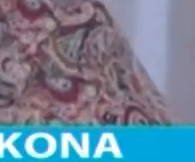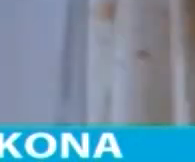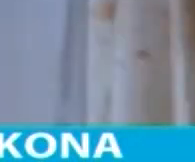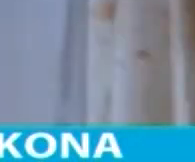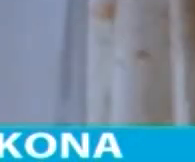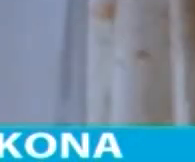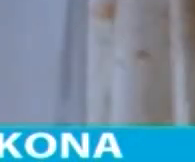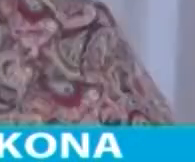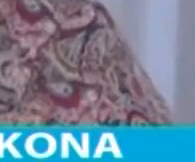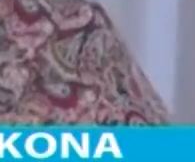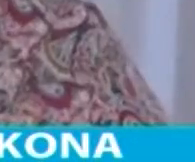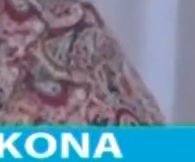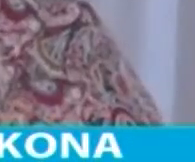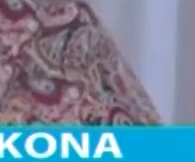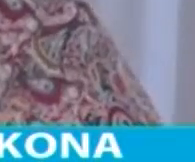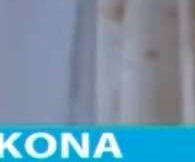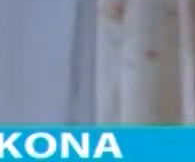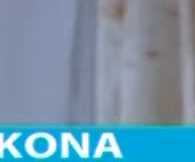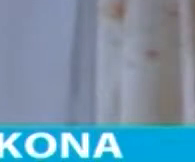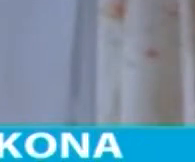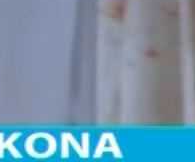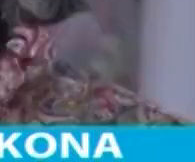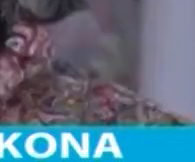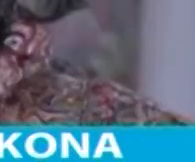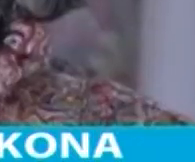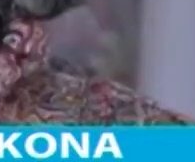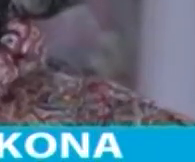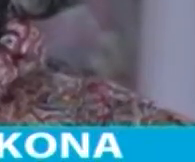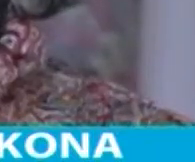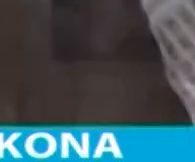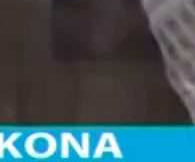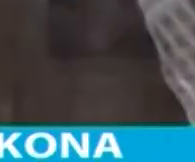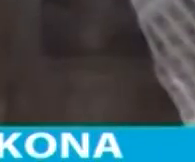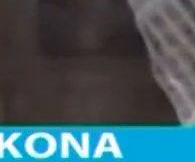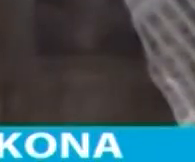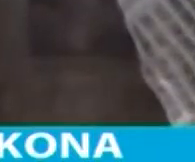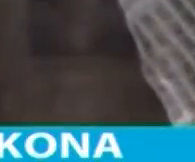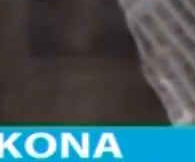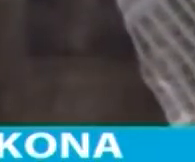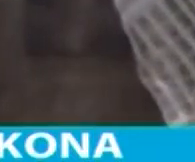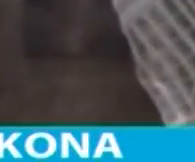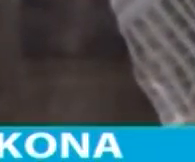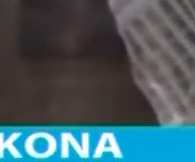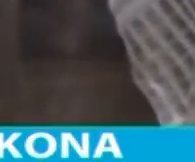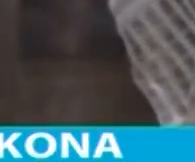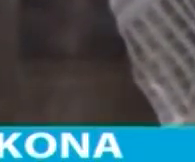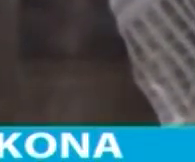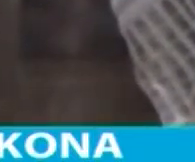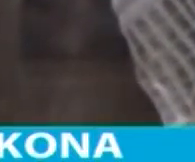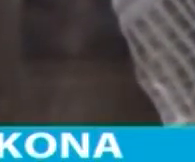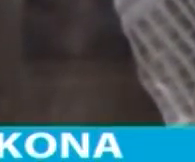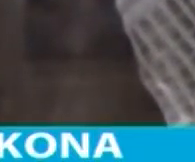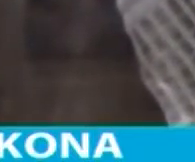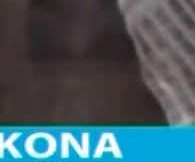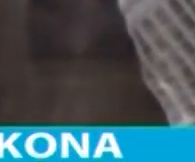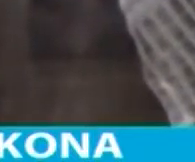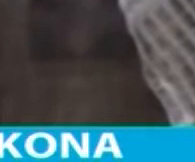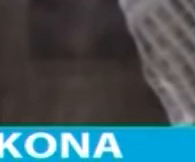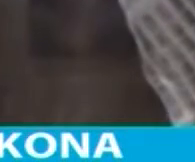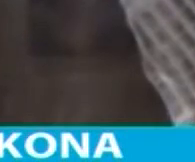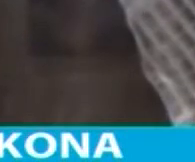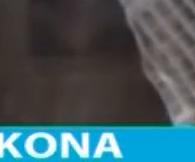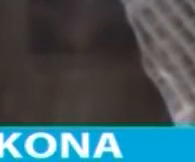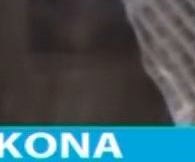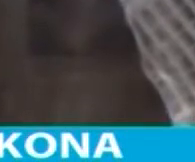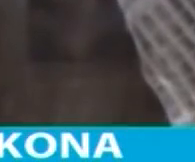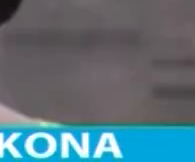file na ukawa unazificha. You are going to regret it. Naona ni kama unaanza kunifanya kama mmoja hizo project zako small na